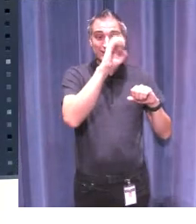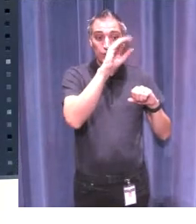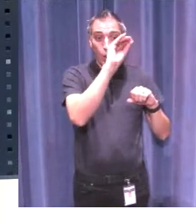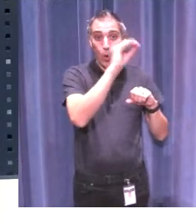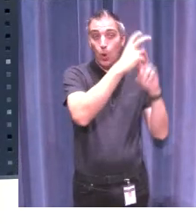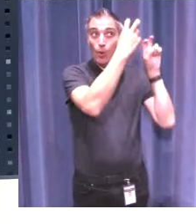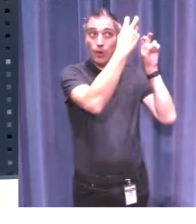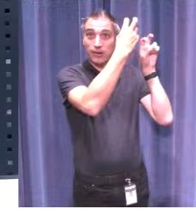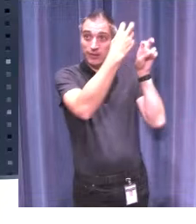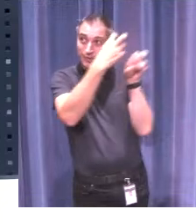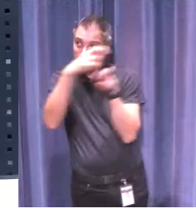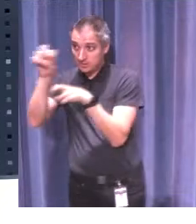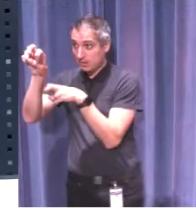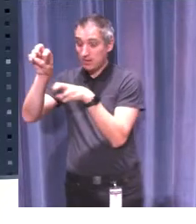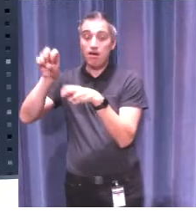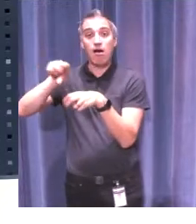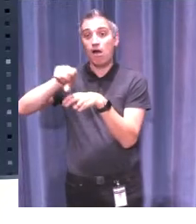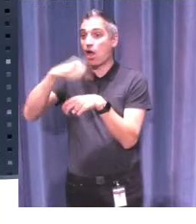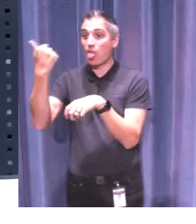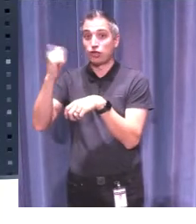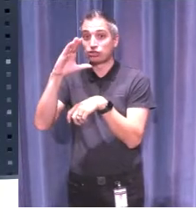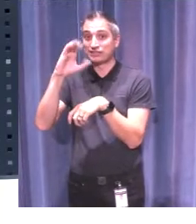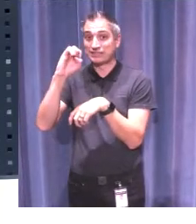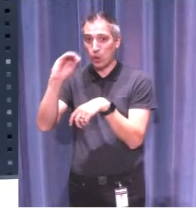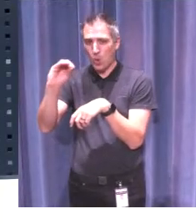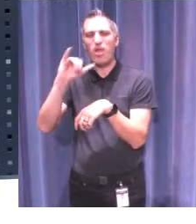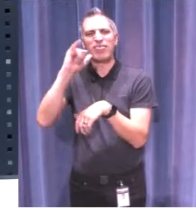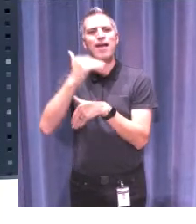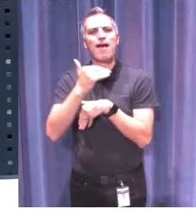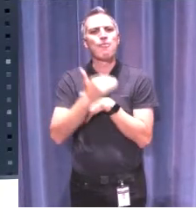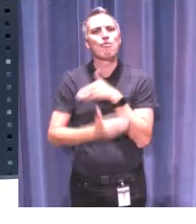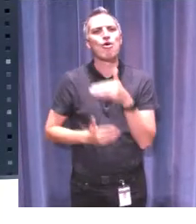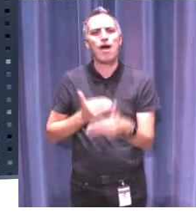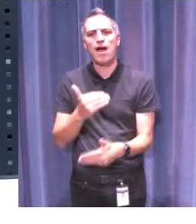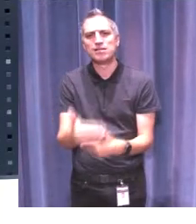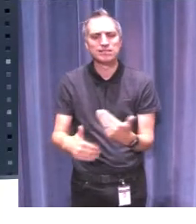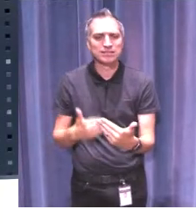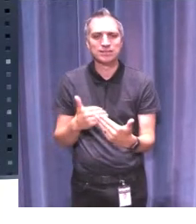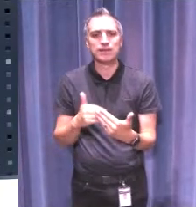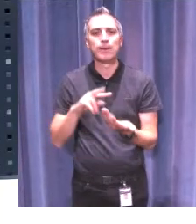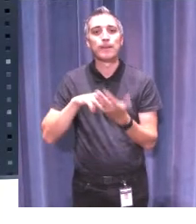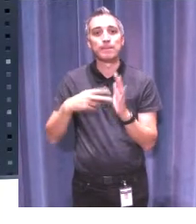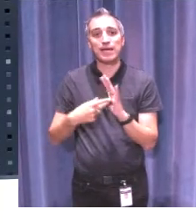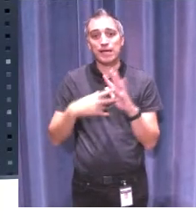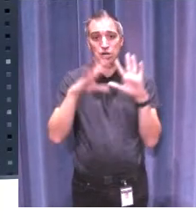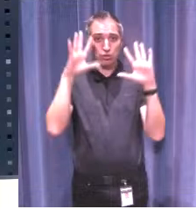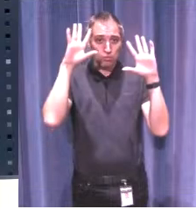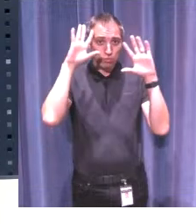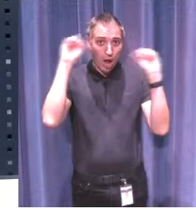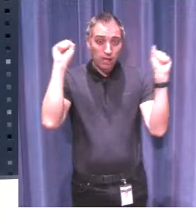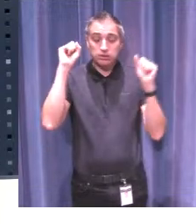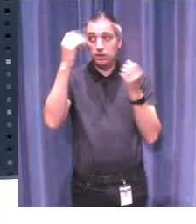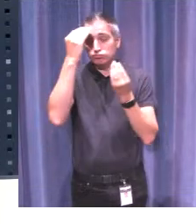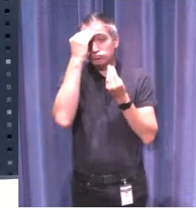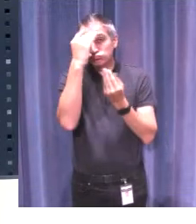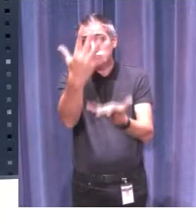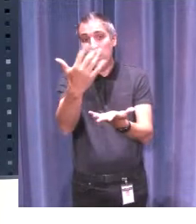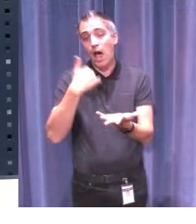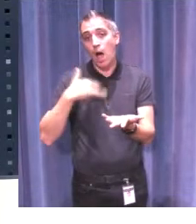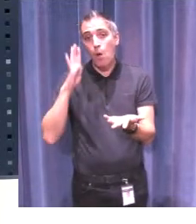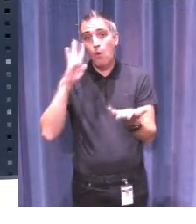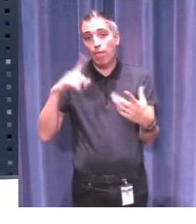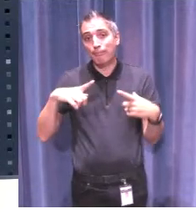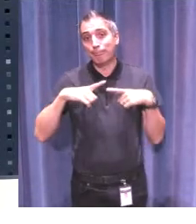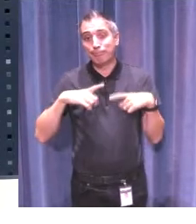permanent CEO, that process is done in a way to where that president gives a notice of maybe a year or so